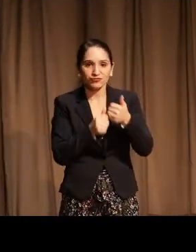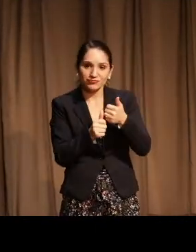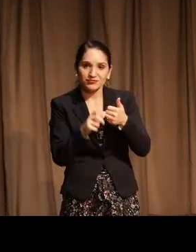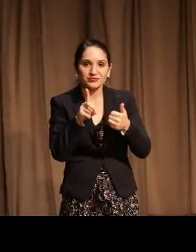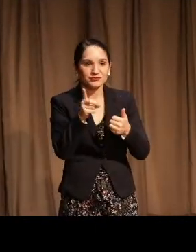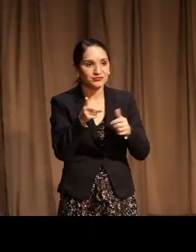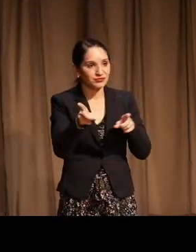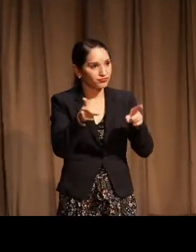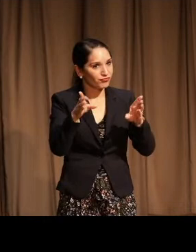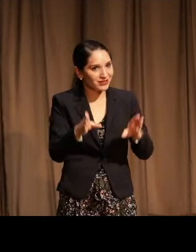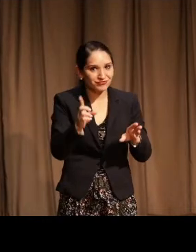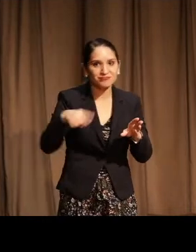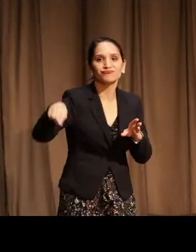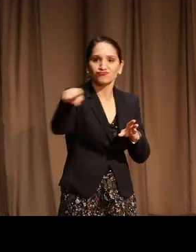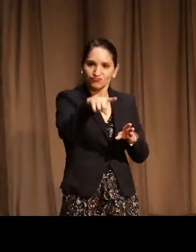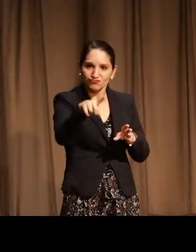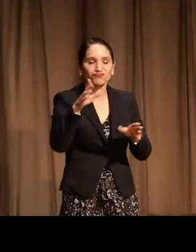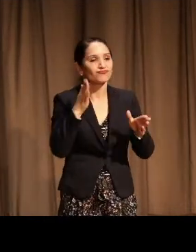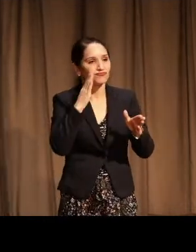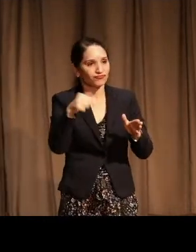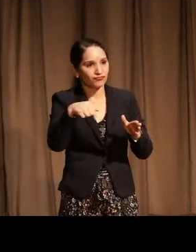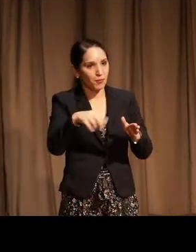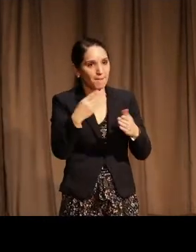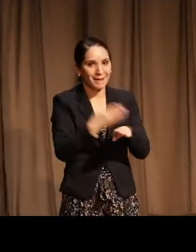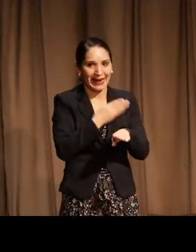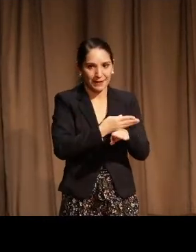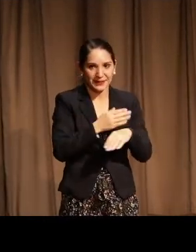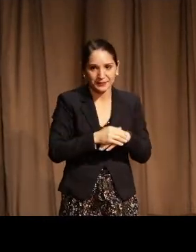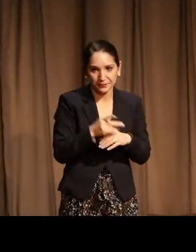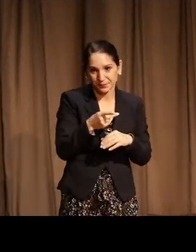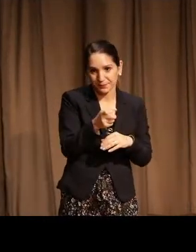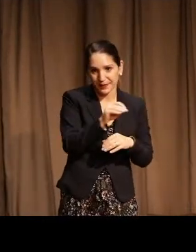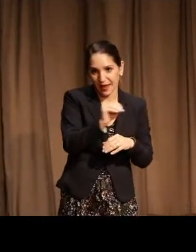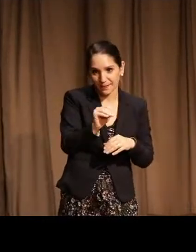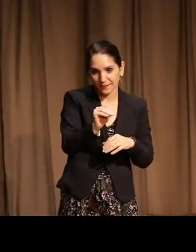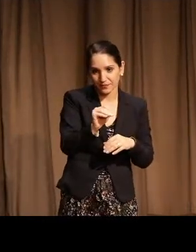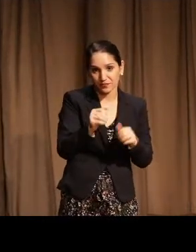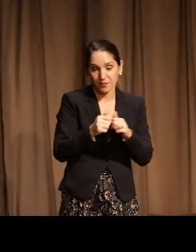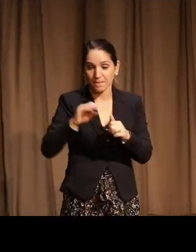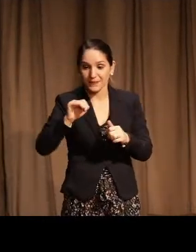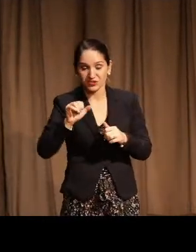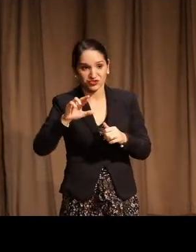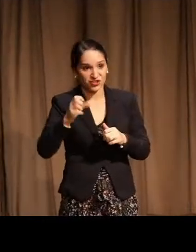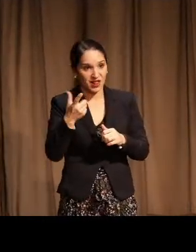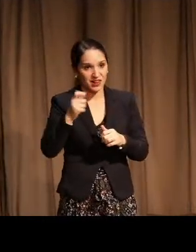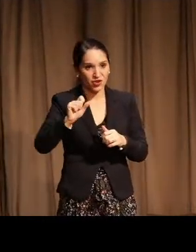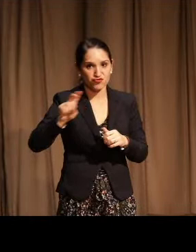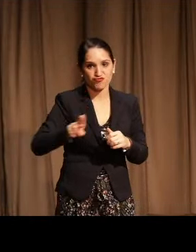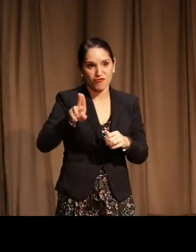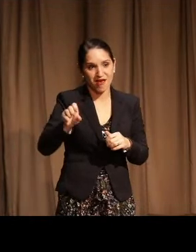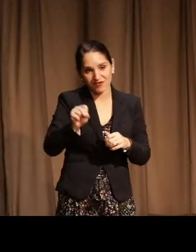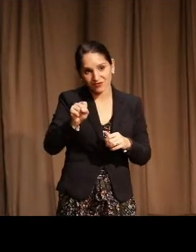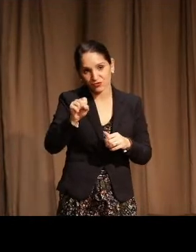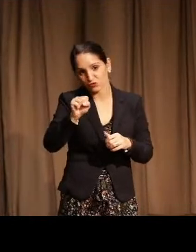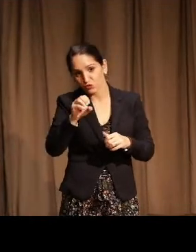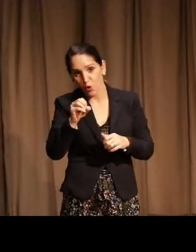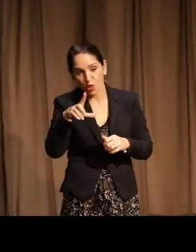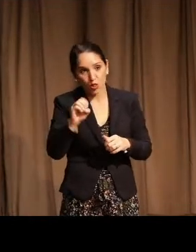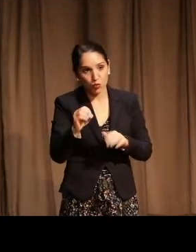Museum, Miami. In addition to the curation of Marcela Cantuária's first U.S. solo exhibition, The South American